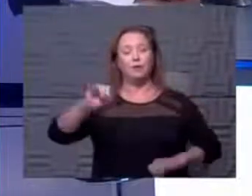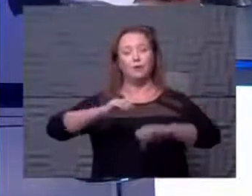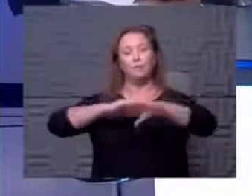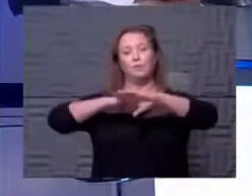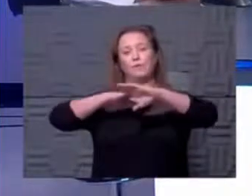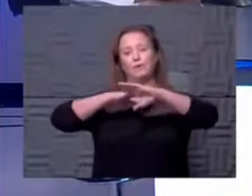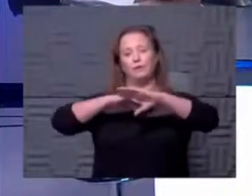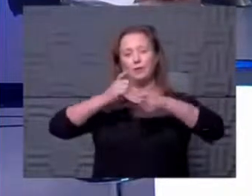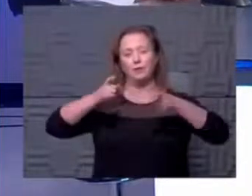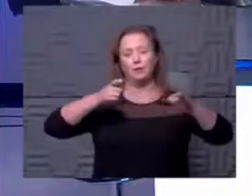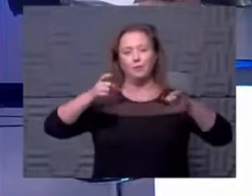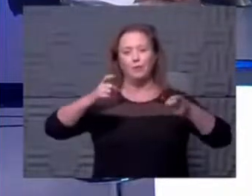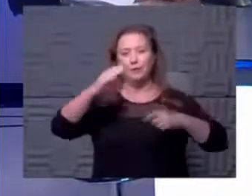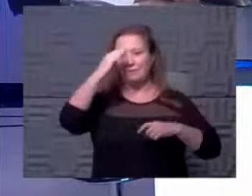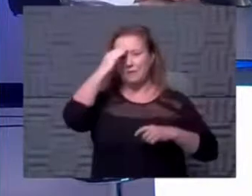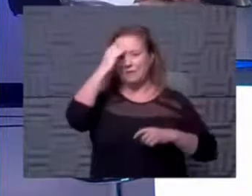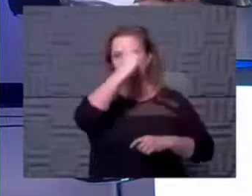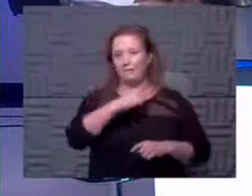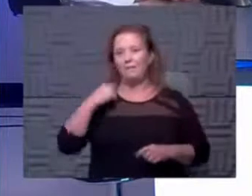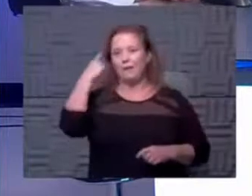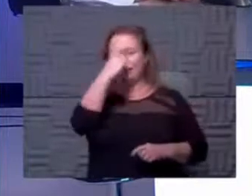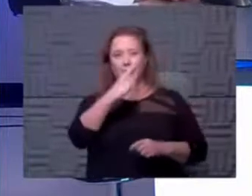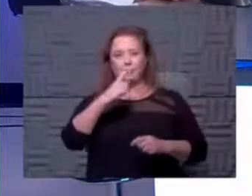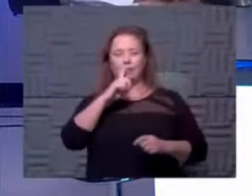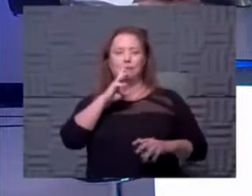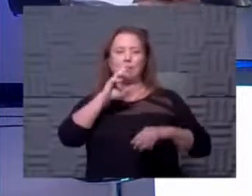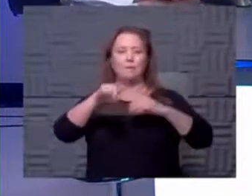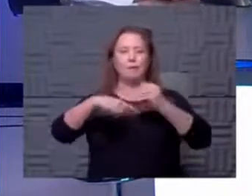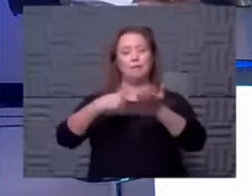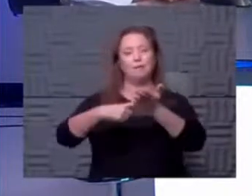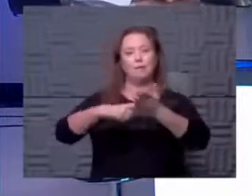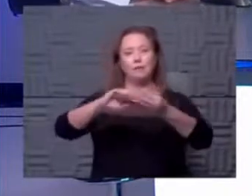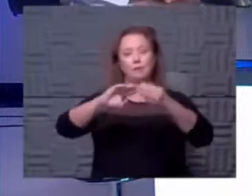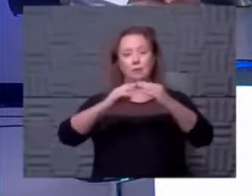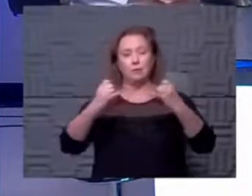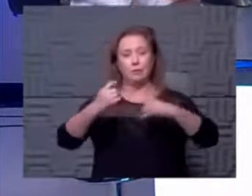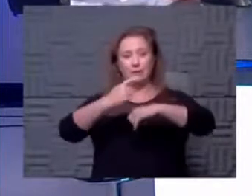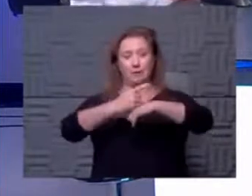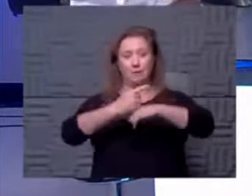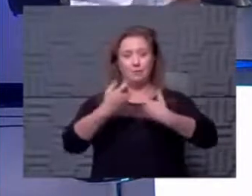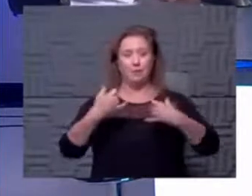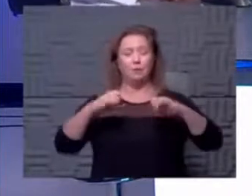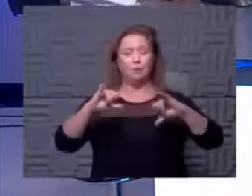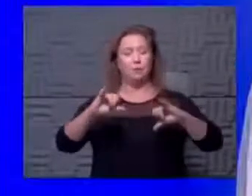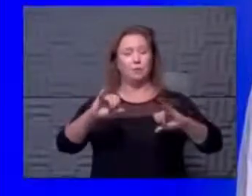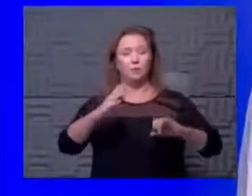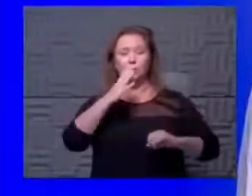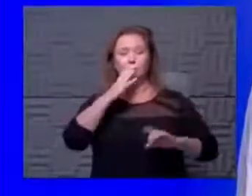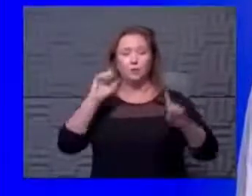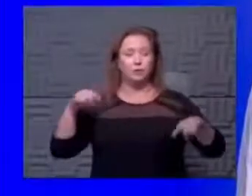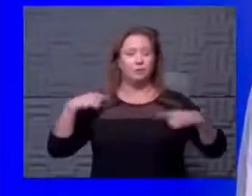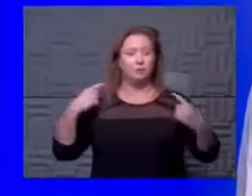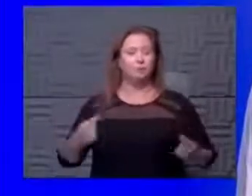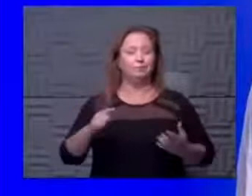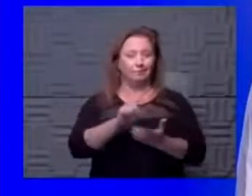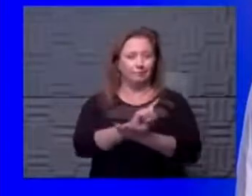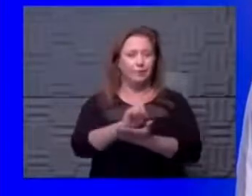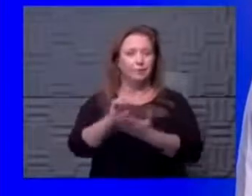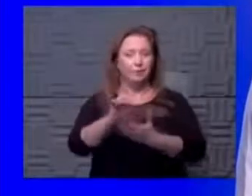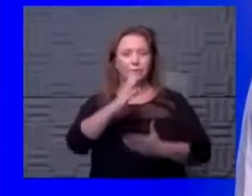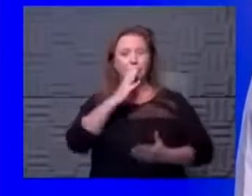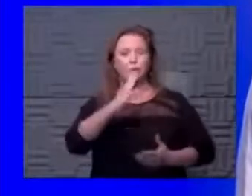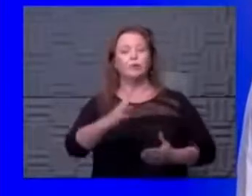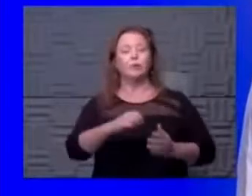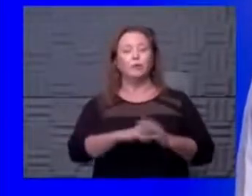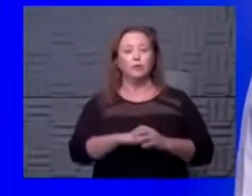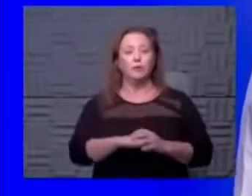and control, a very familiar face. Let's get right to the numbers. Yeah, how are we doing today? We are still good. This past week we've been good. You